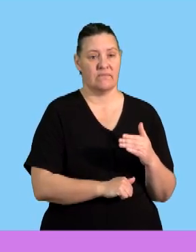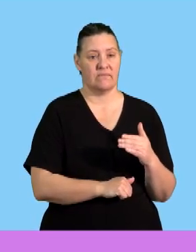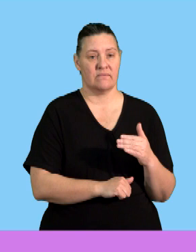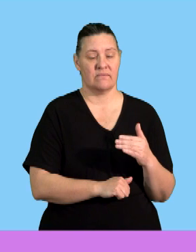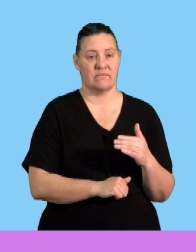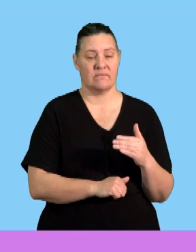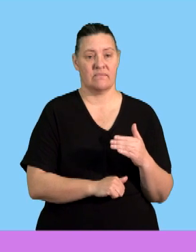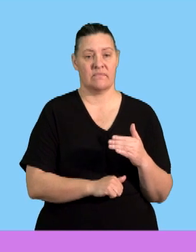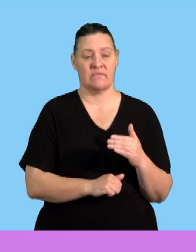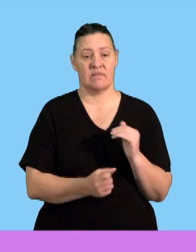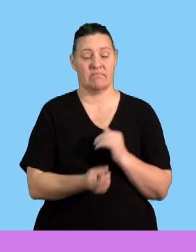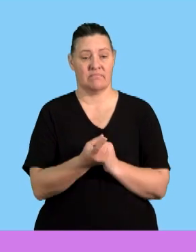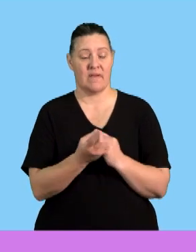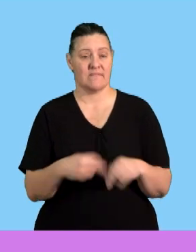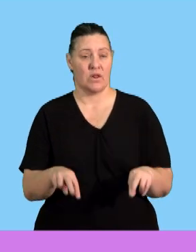value,